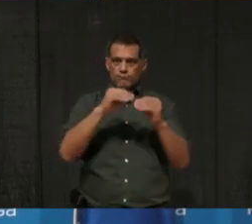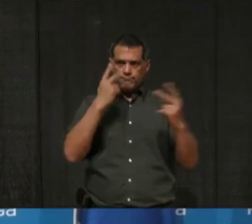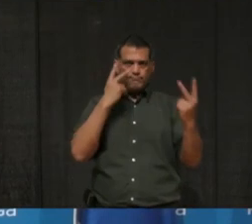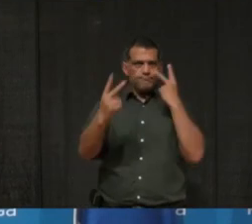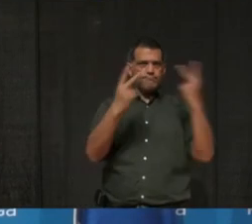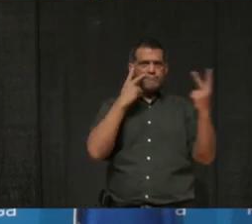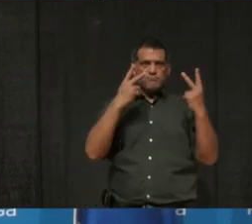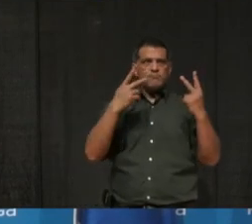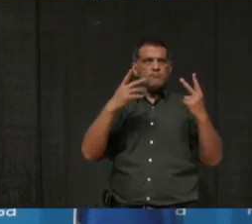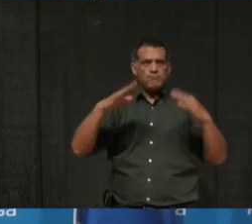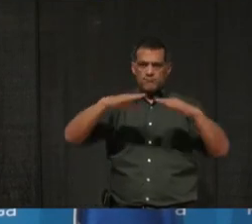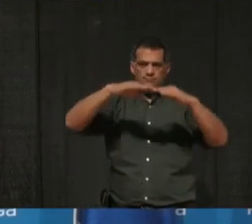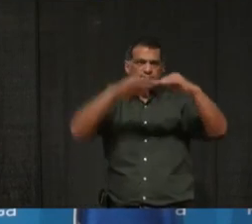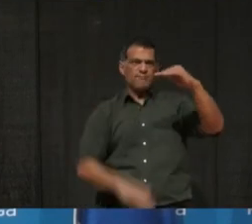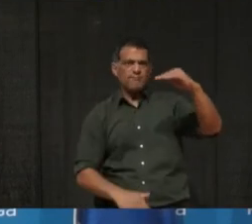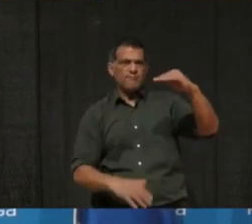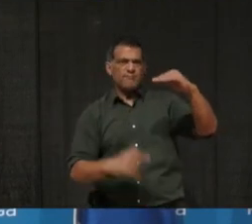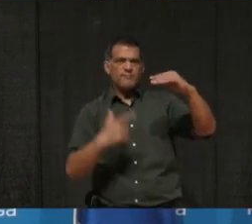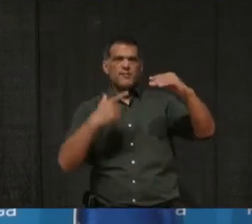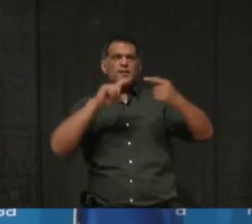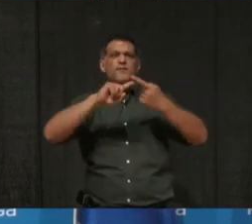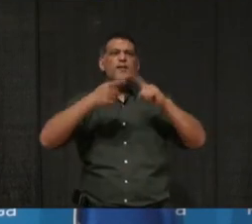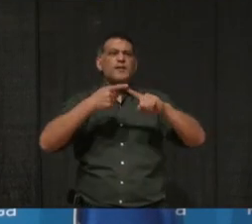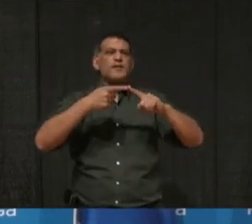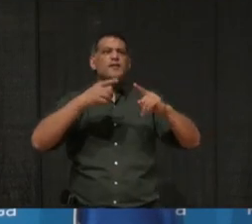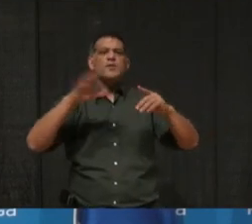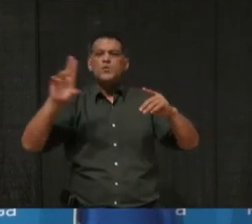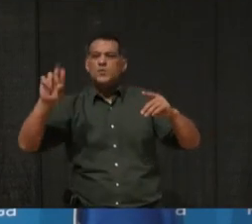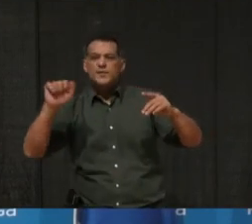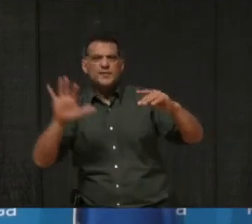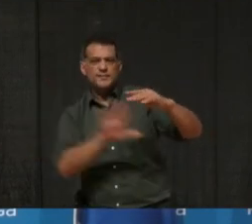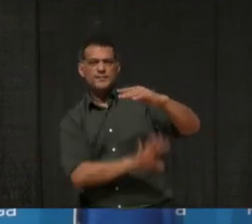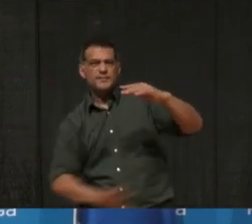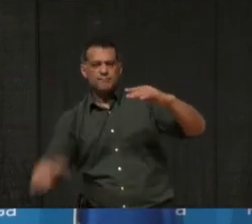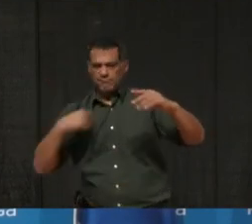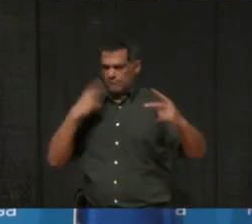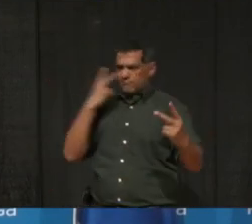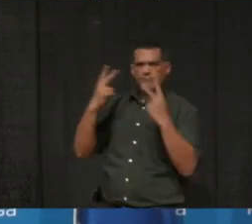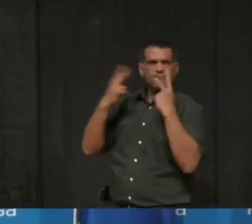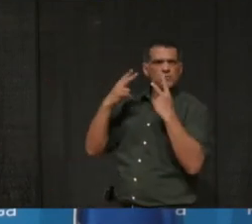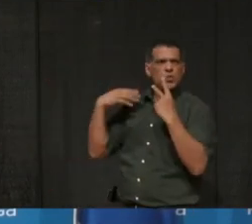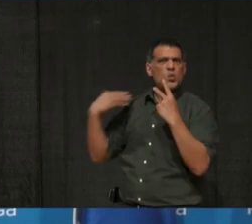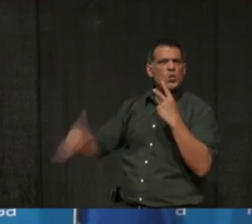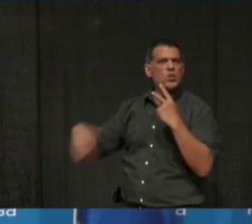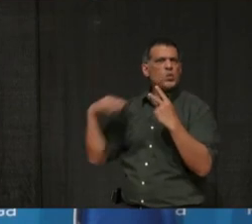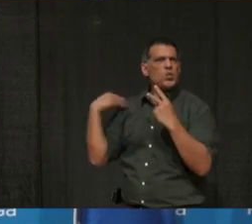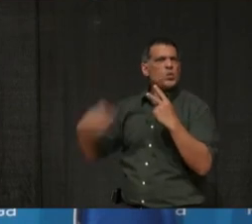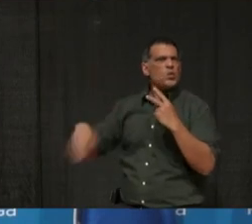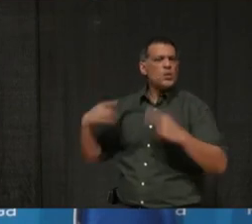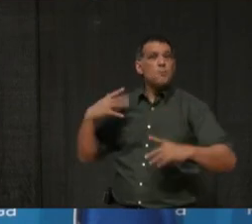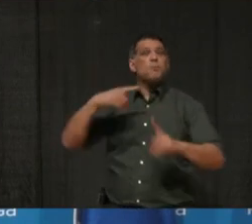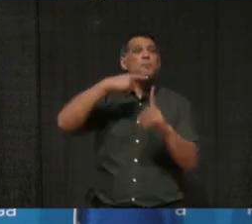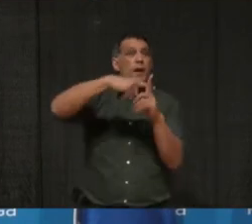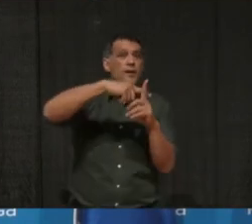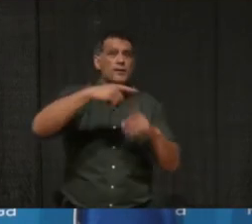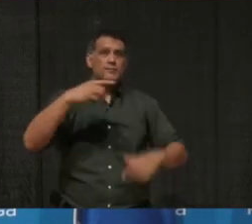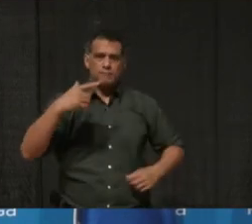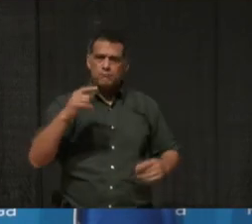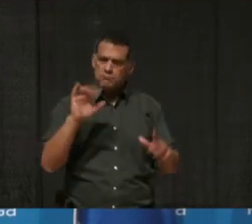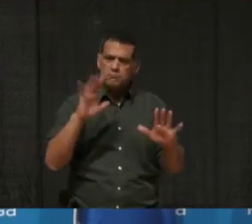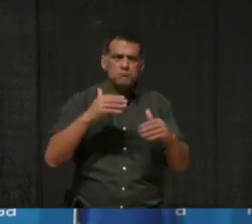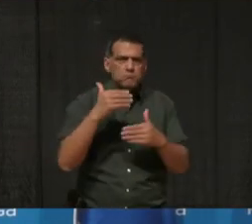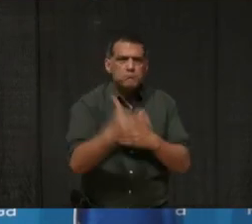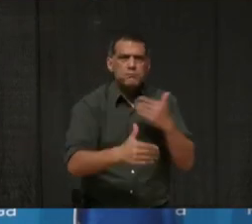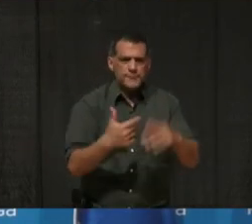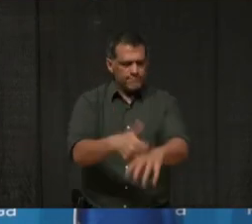our friends and our neighbors experience. While we have taken positive and progressive steps forward, there is more work we